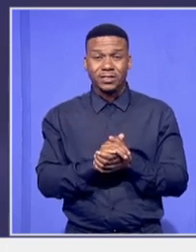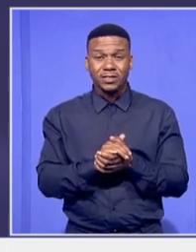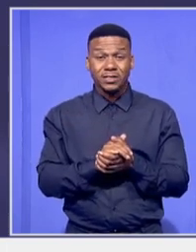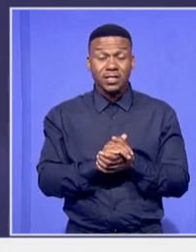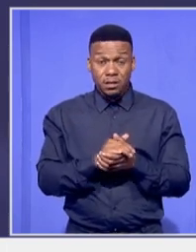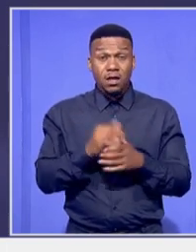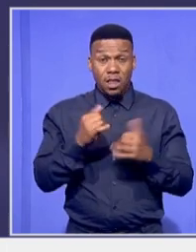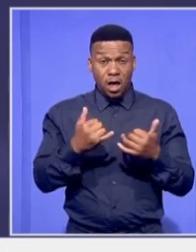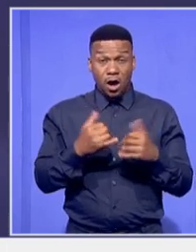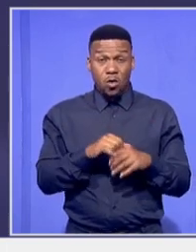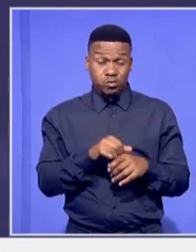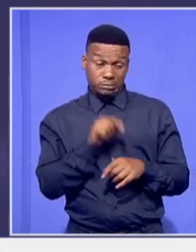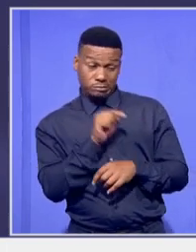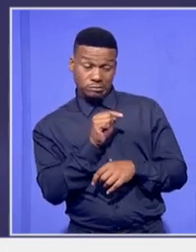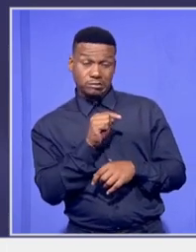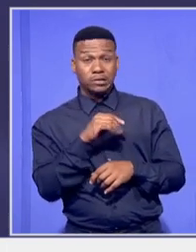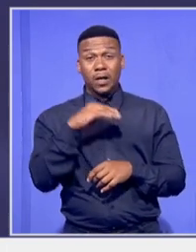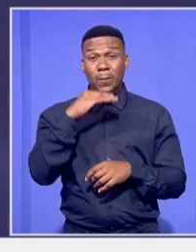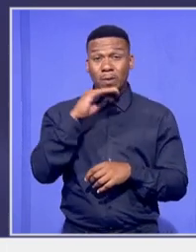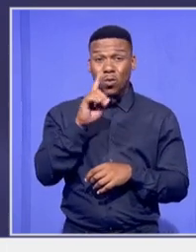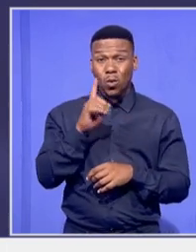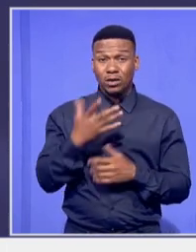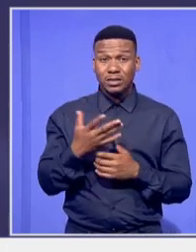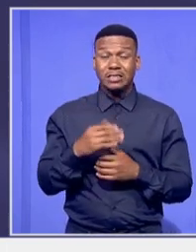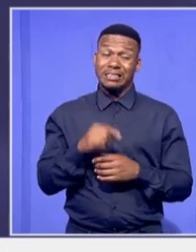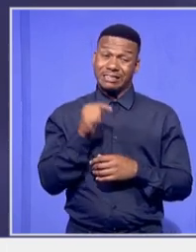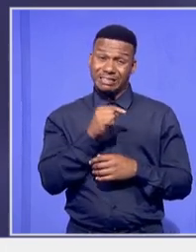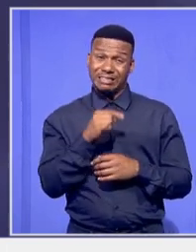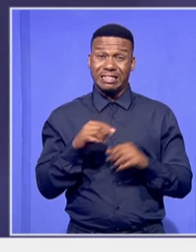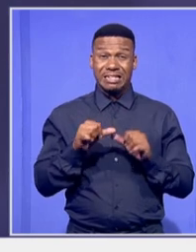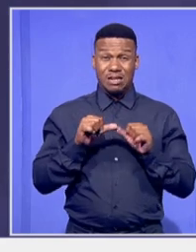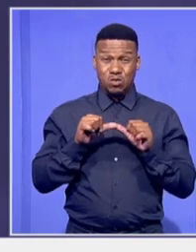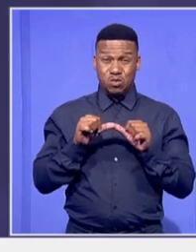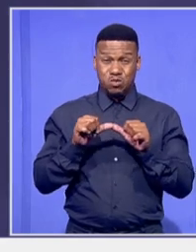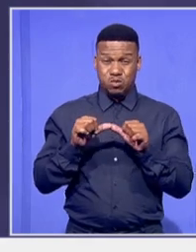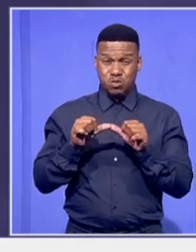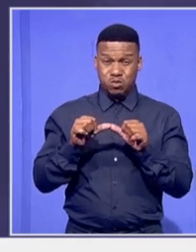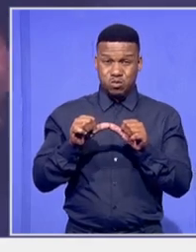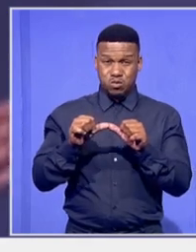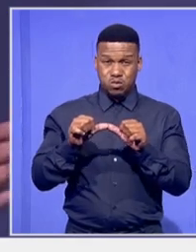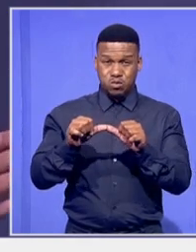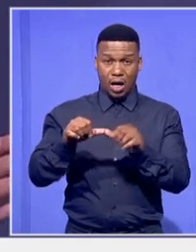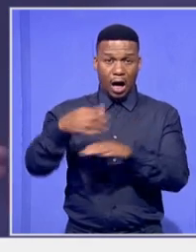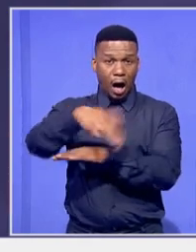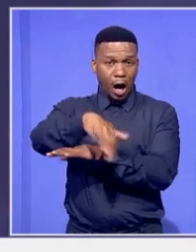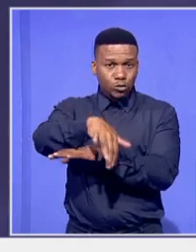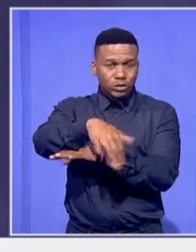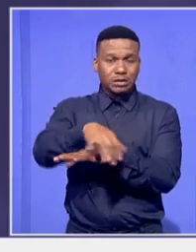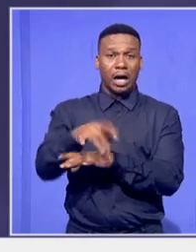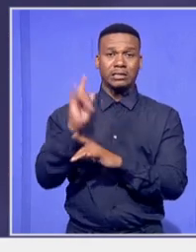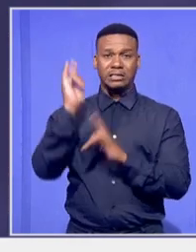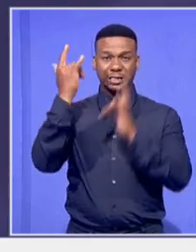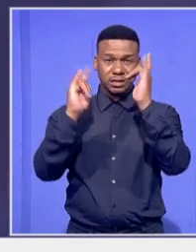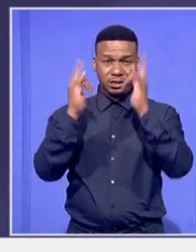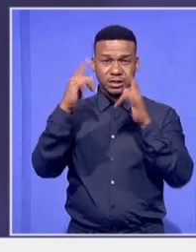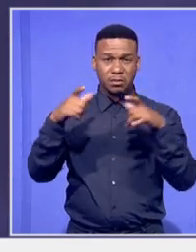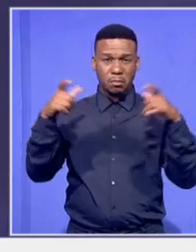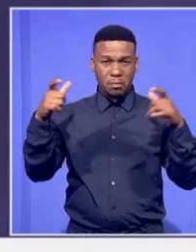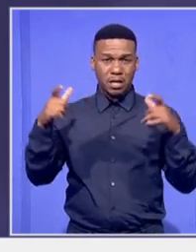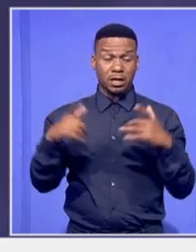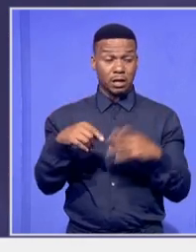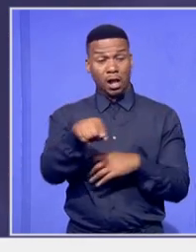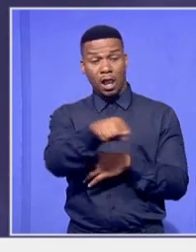And this trend, Democrats, it continues outside of the bigger cities around the country, shown by